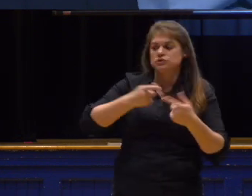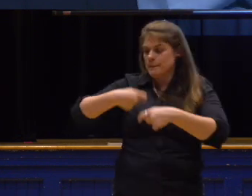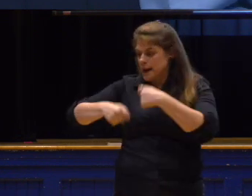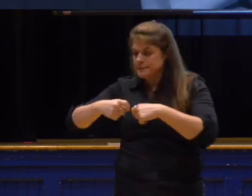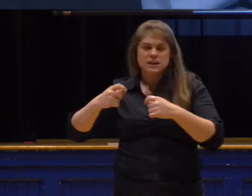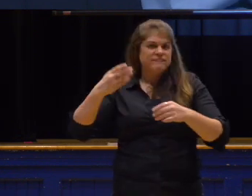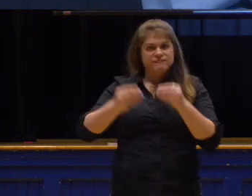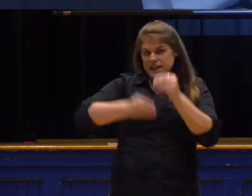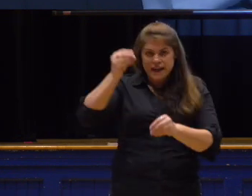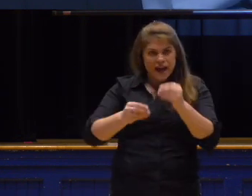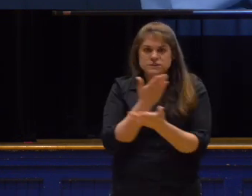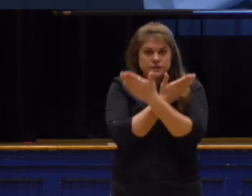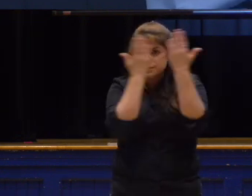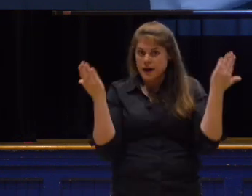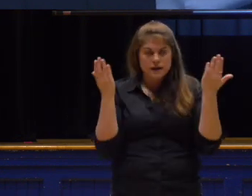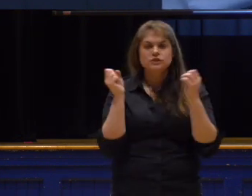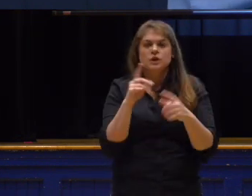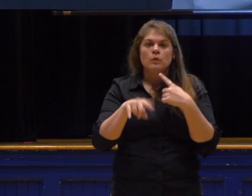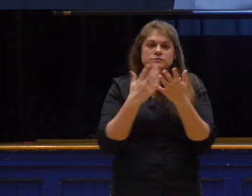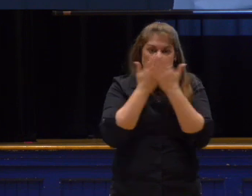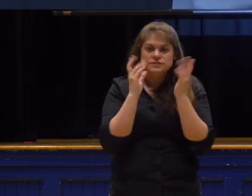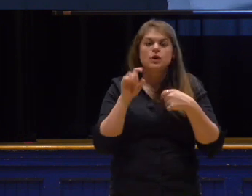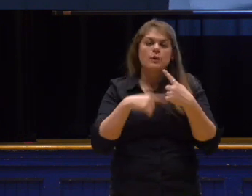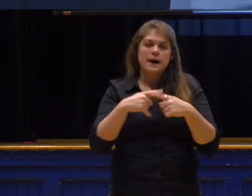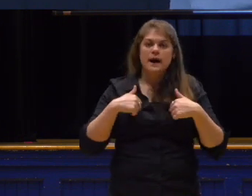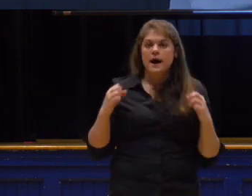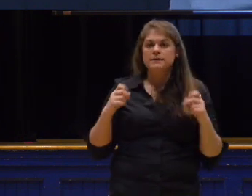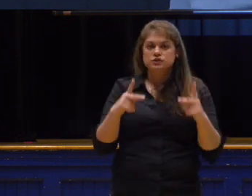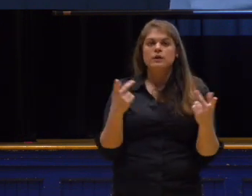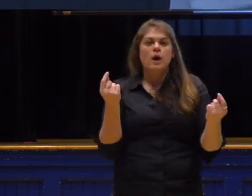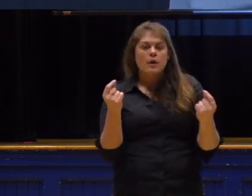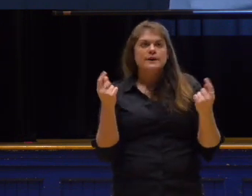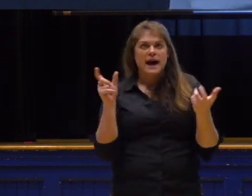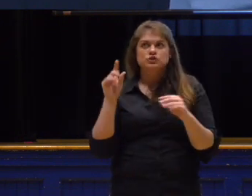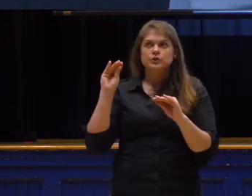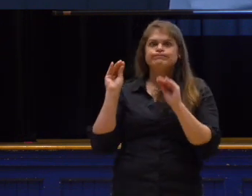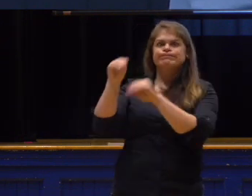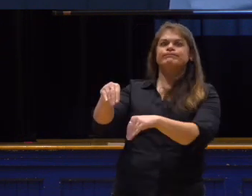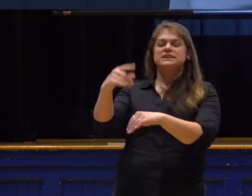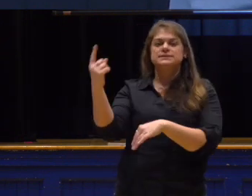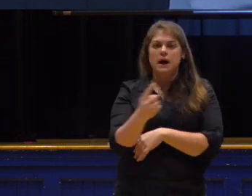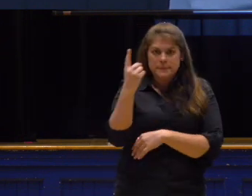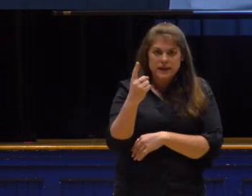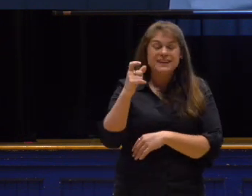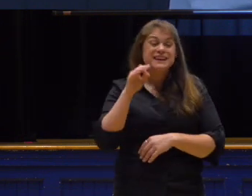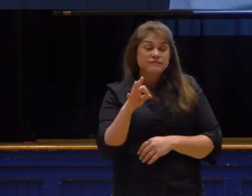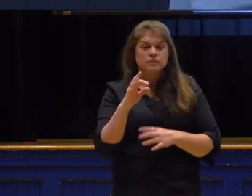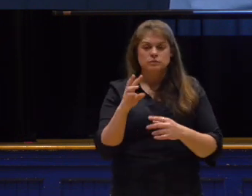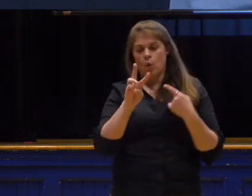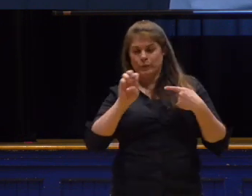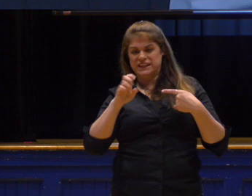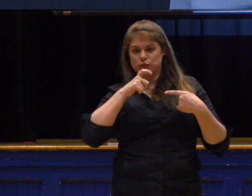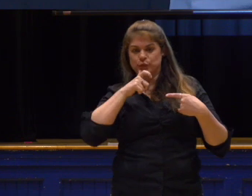repairs. So when we've had the opportunity, we basically have been to put something up. If we do, when I say